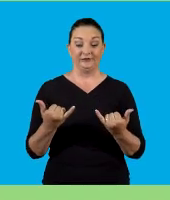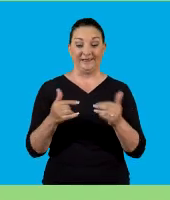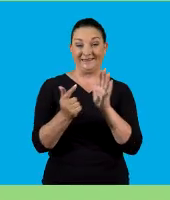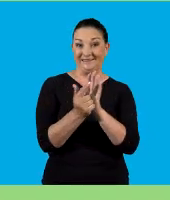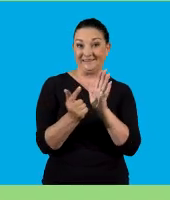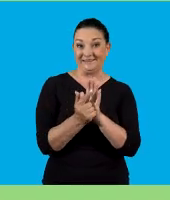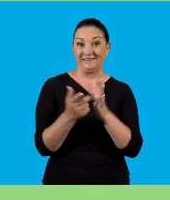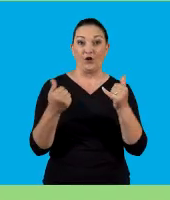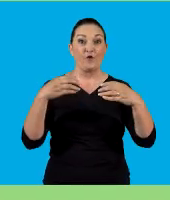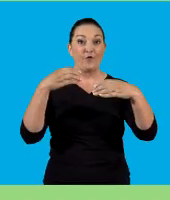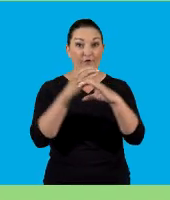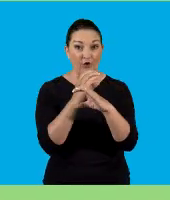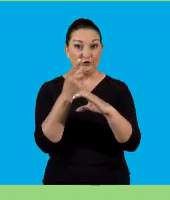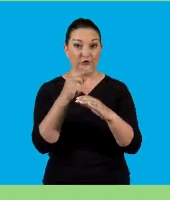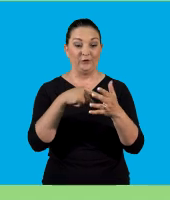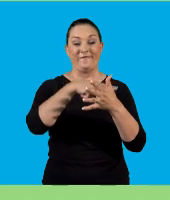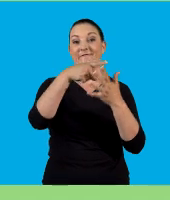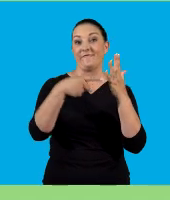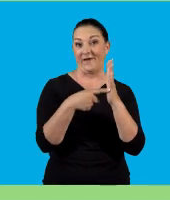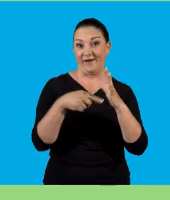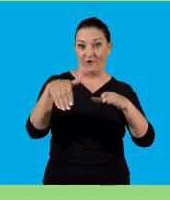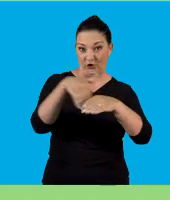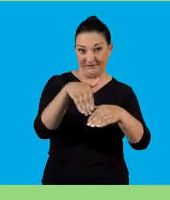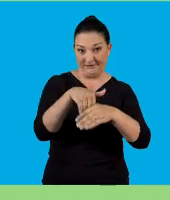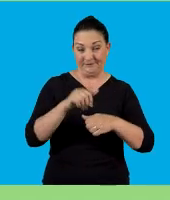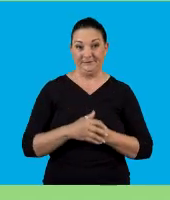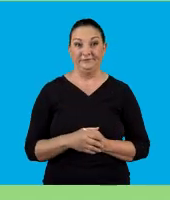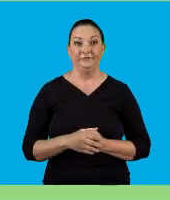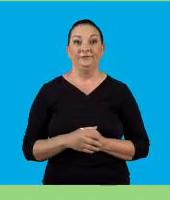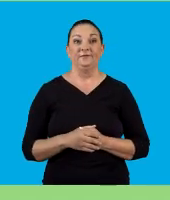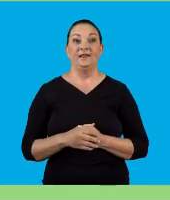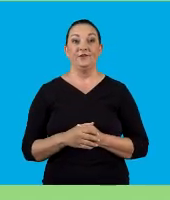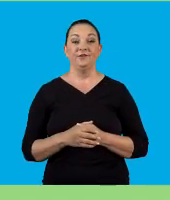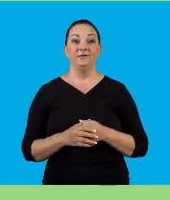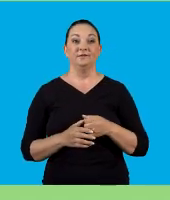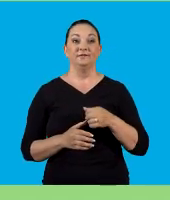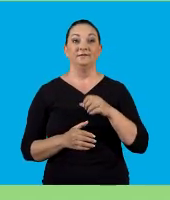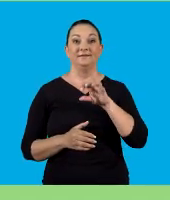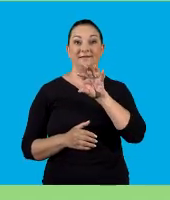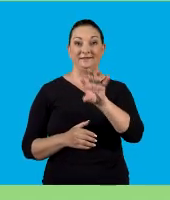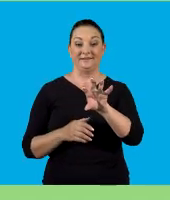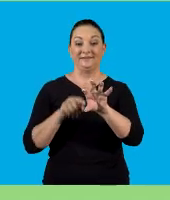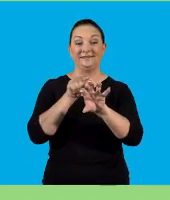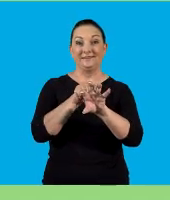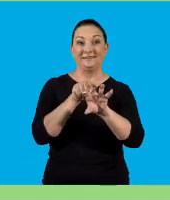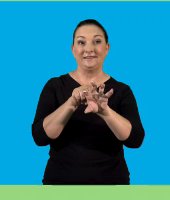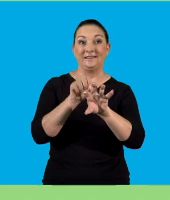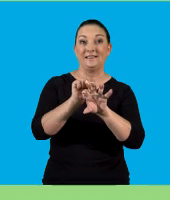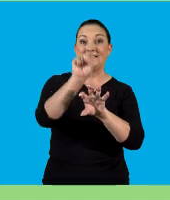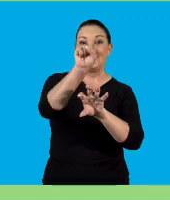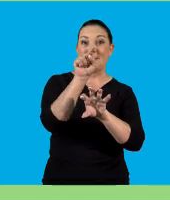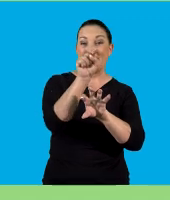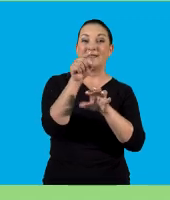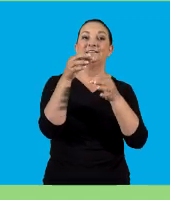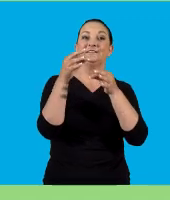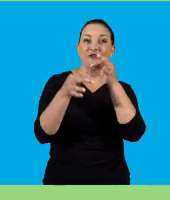As part of today's lesson, we are going to focus on five concepts. We are going to provide a